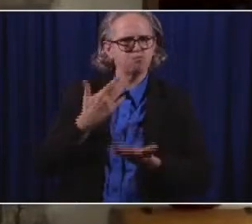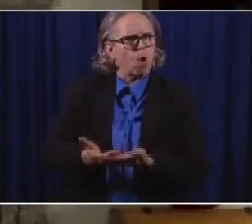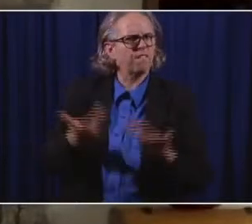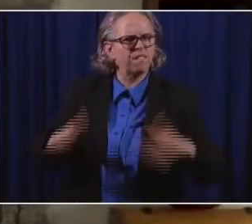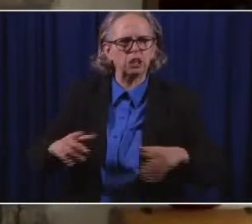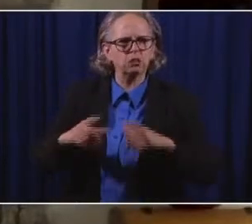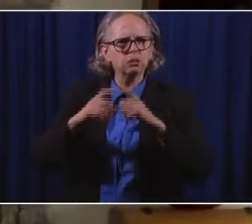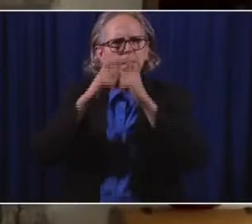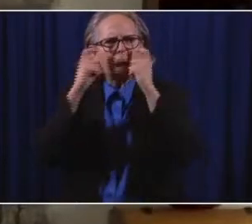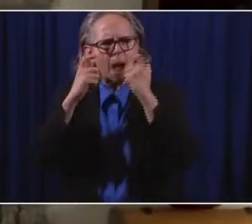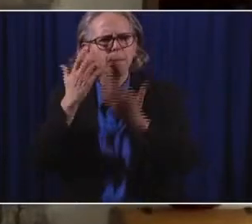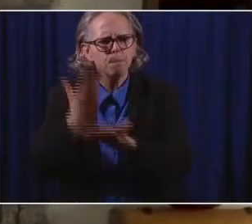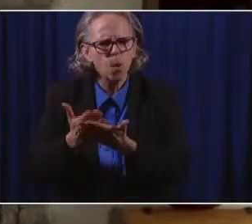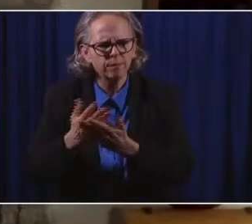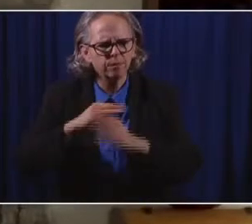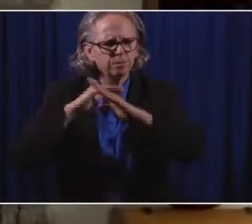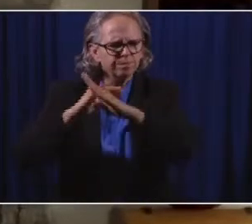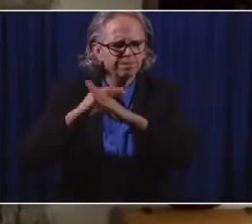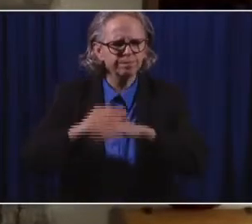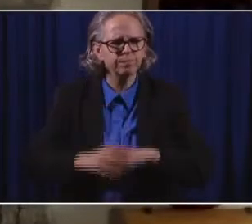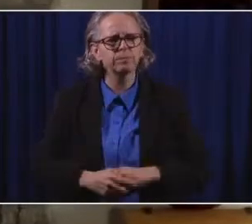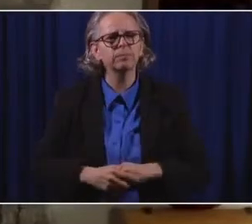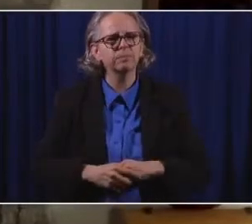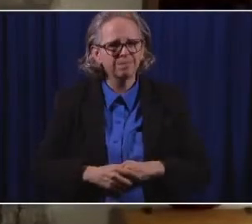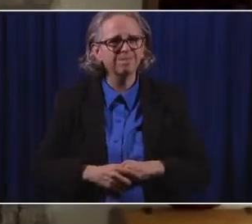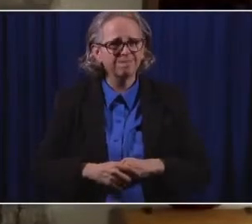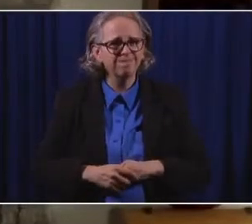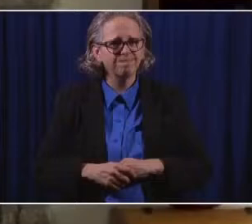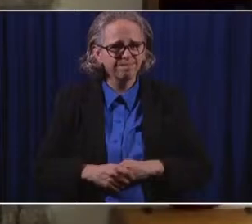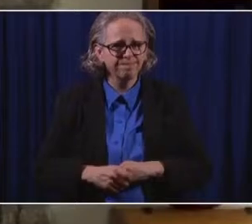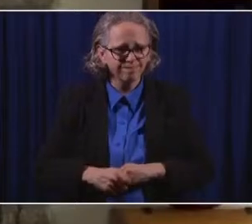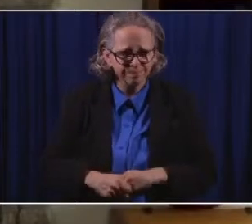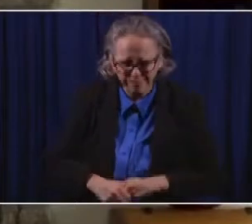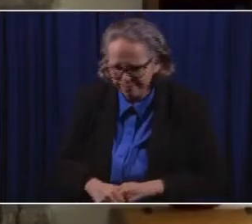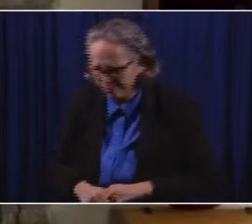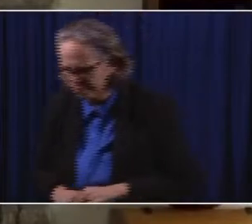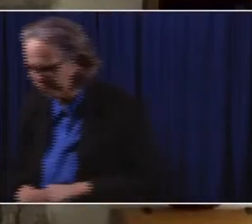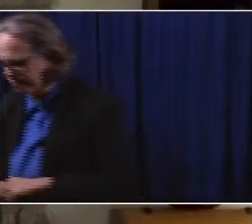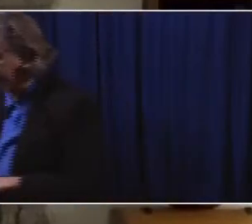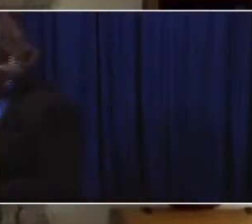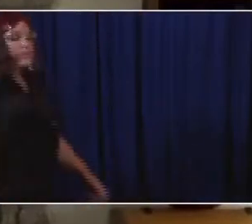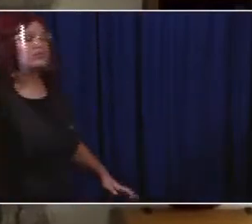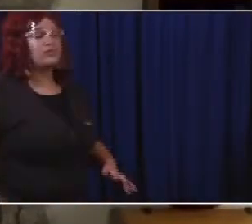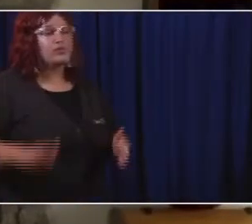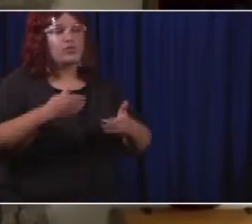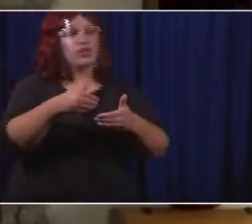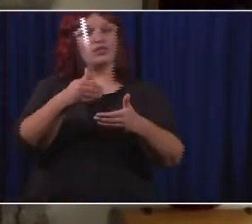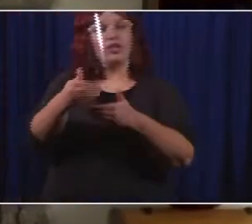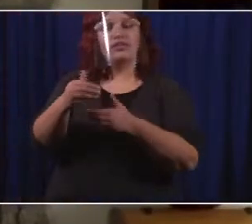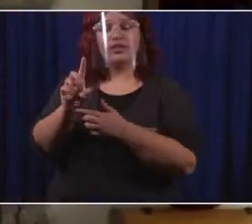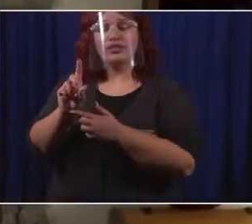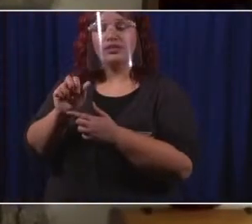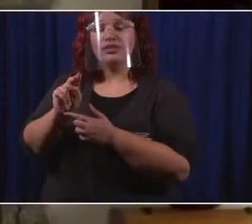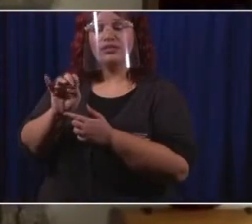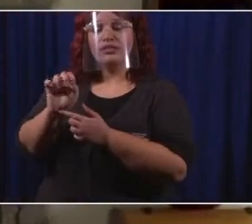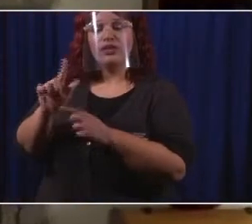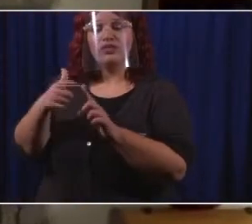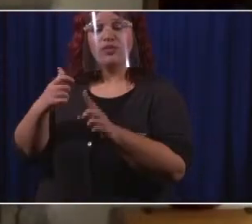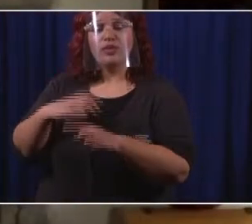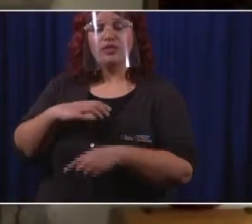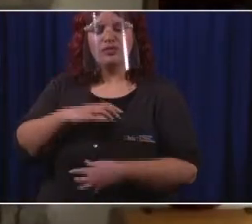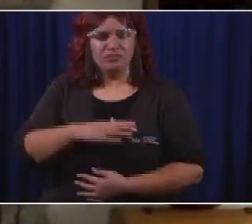Next question is from Dan DeRose at WOIO in Cleveland. Good afternoon, Governor. How are you? I'm good, thank